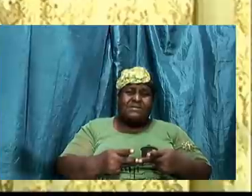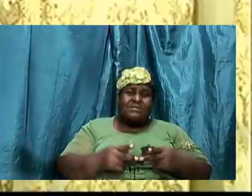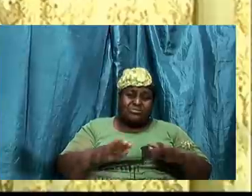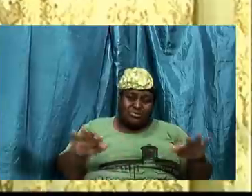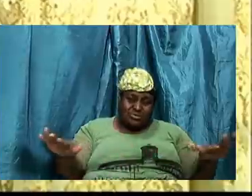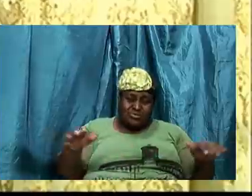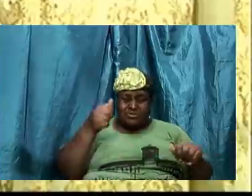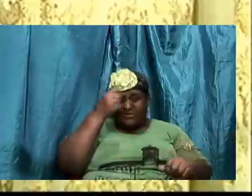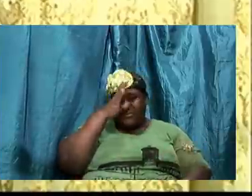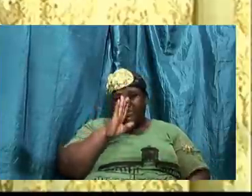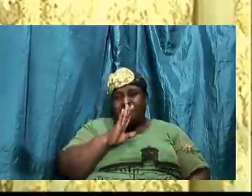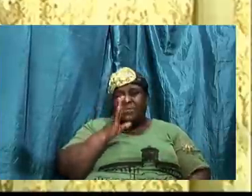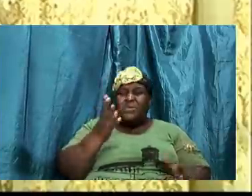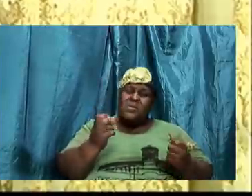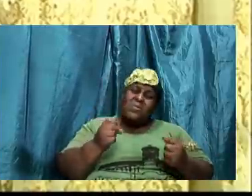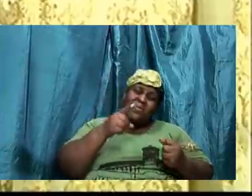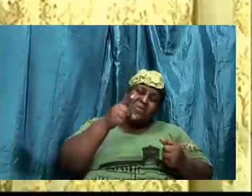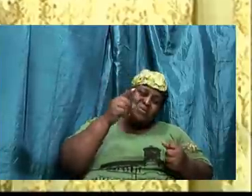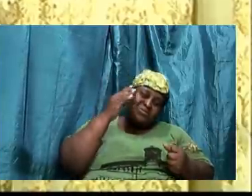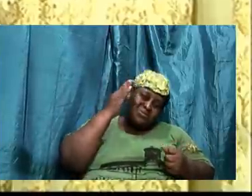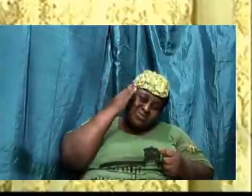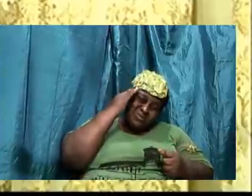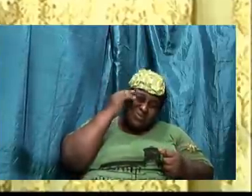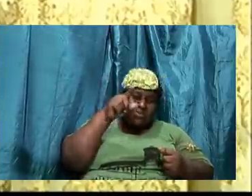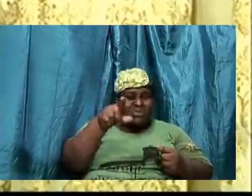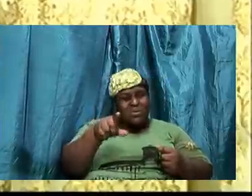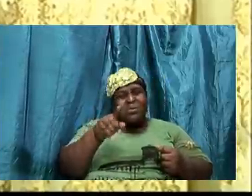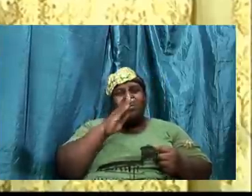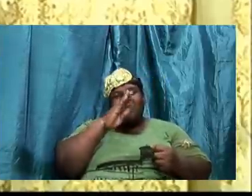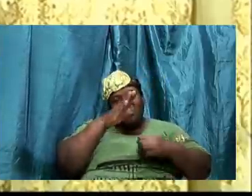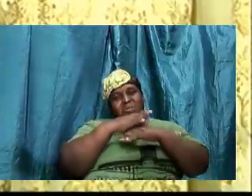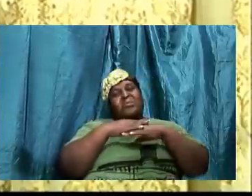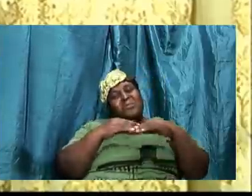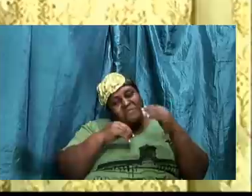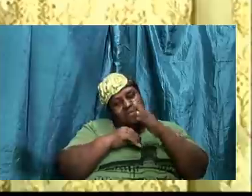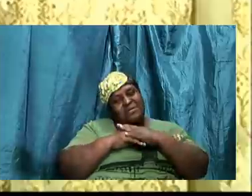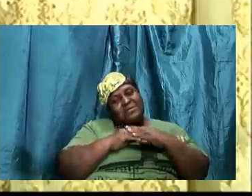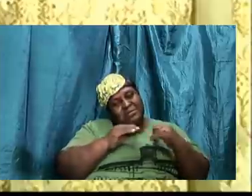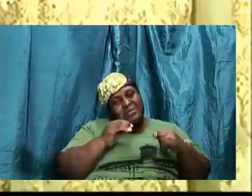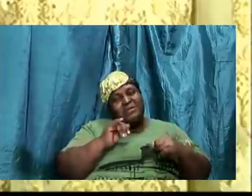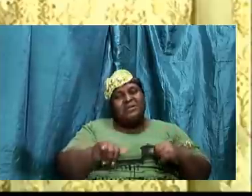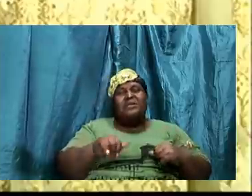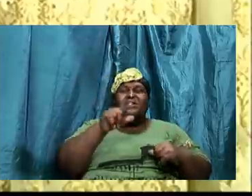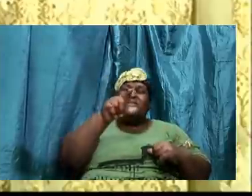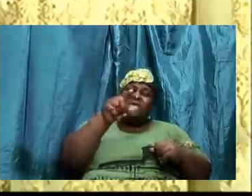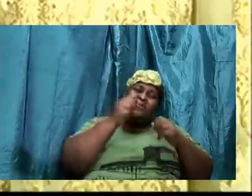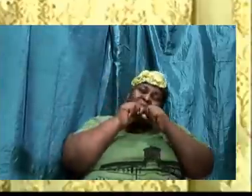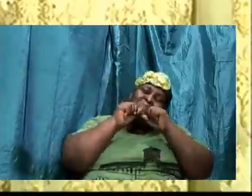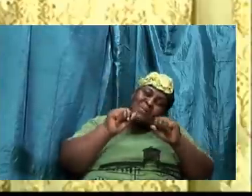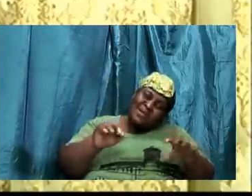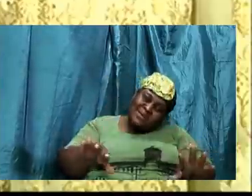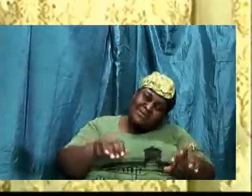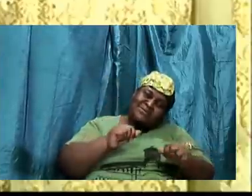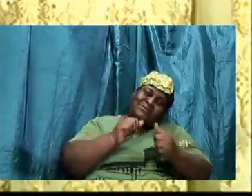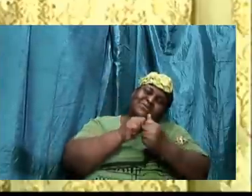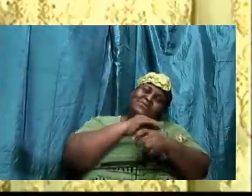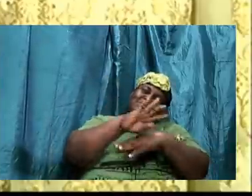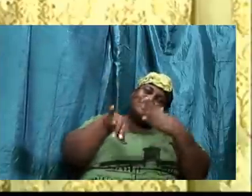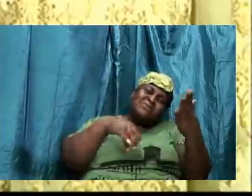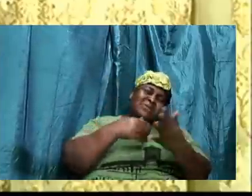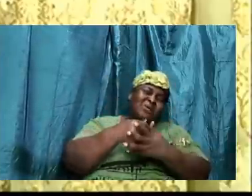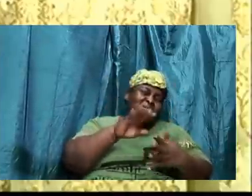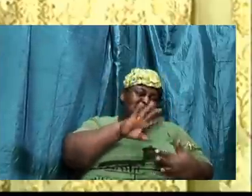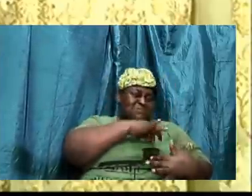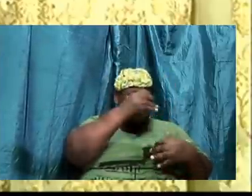God. And I want you to know that you can rest assured tonight that you are blessed with all spiritual blessing.